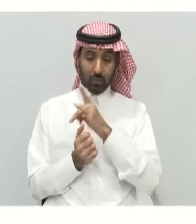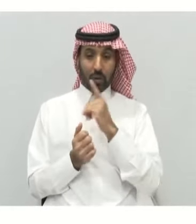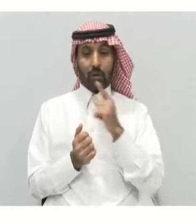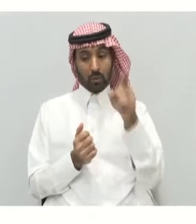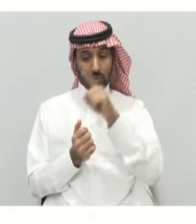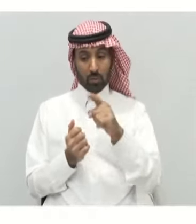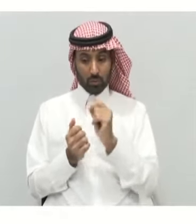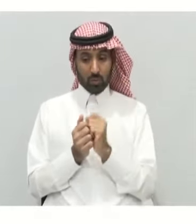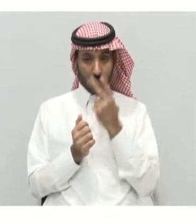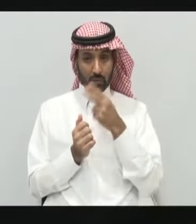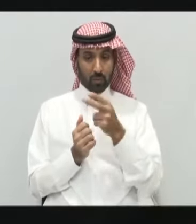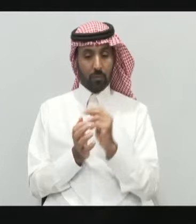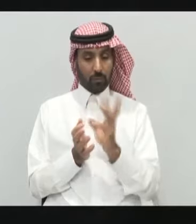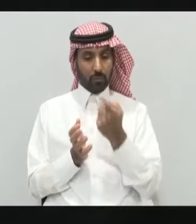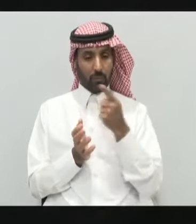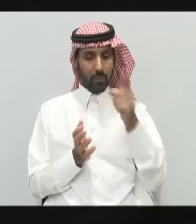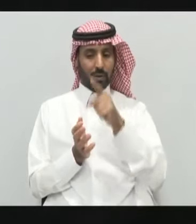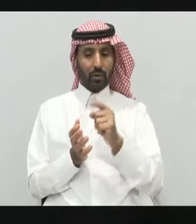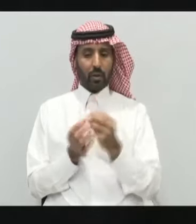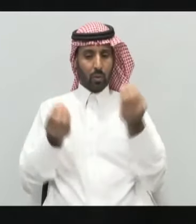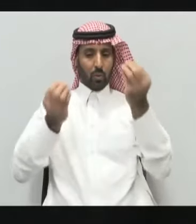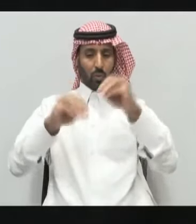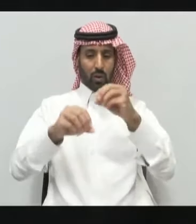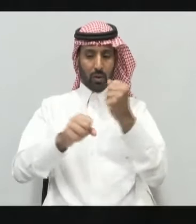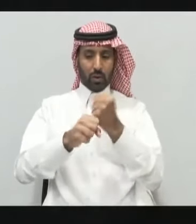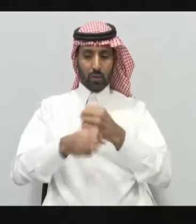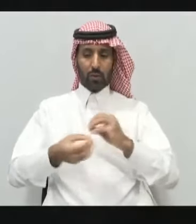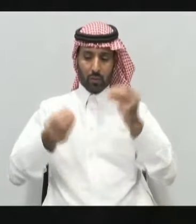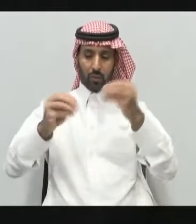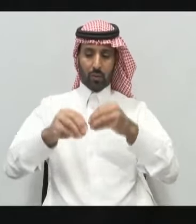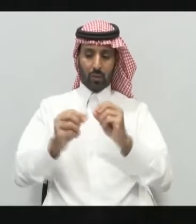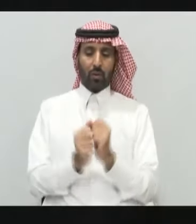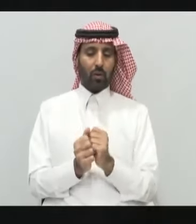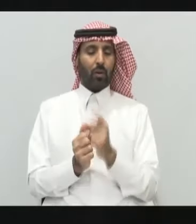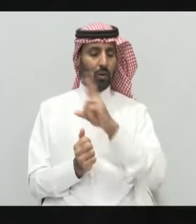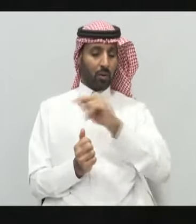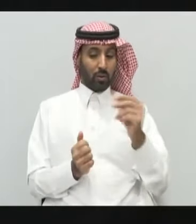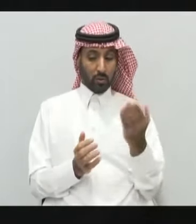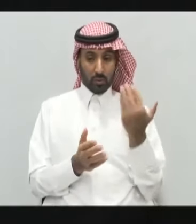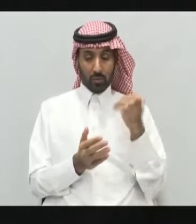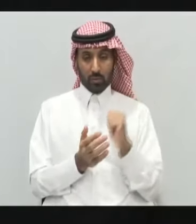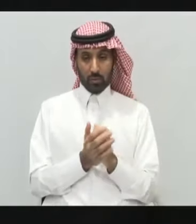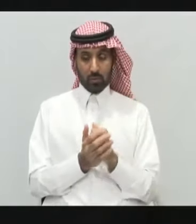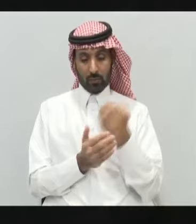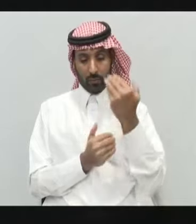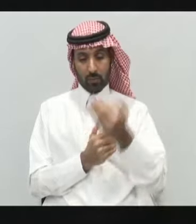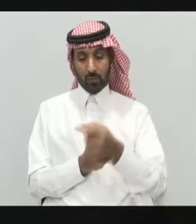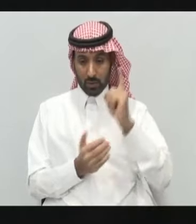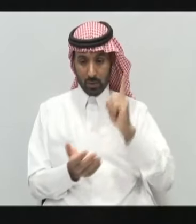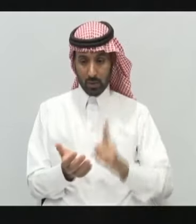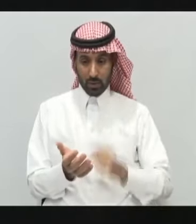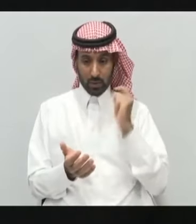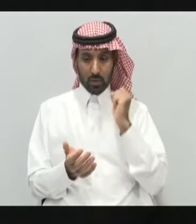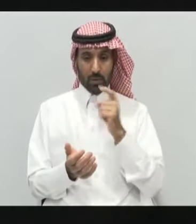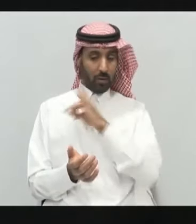questions. So as you can see, here we have the same subject pronouns. We can use them in affirmative sentence,